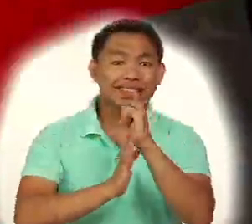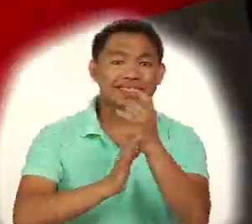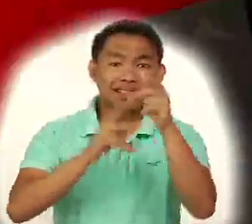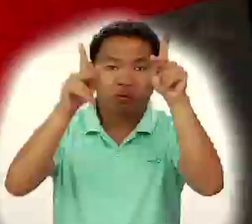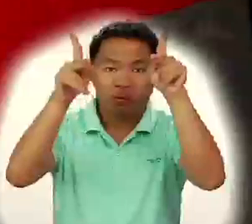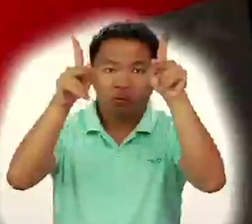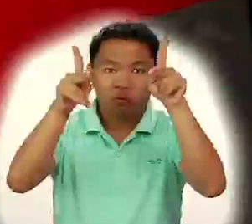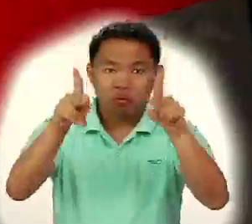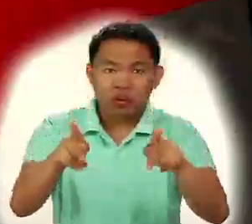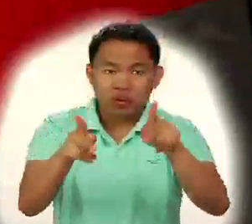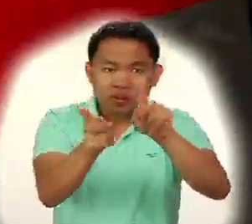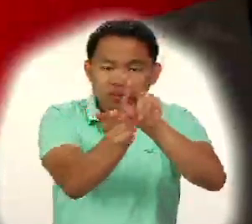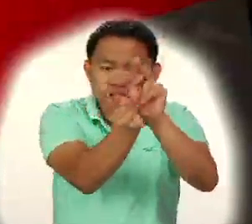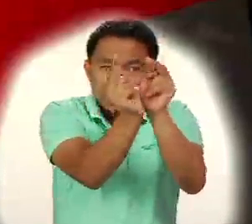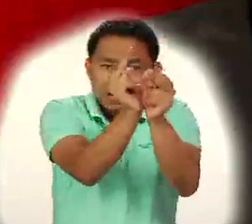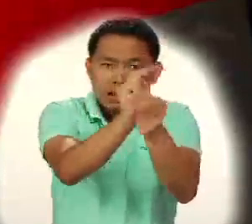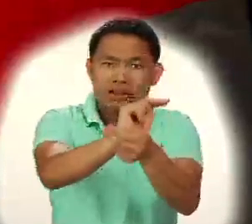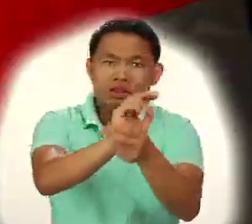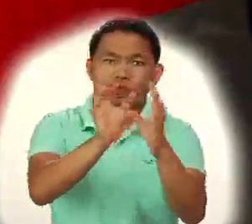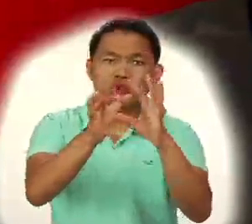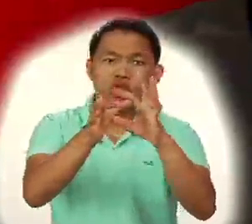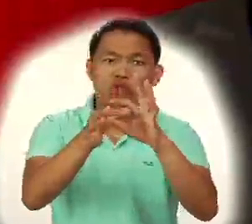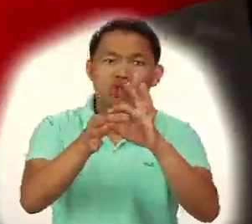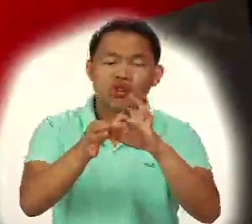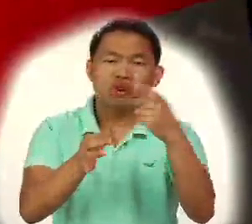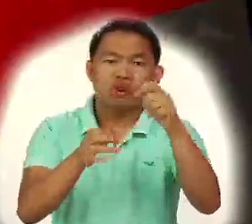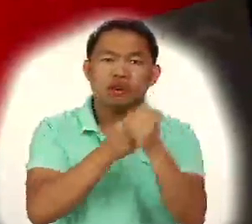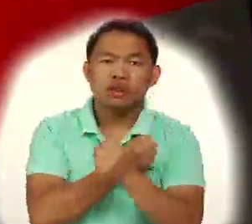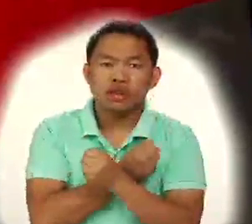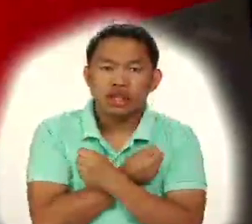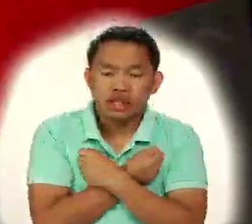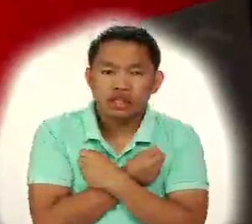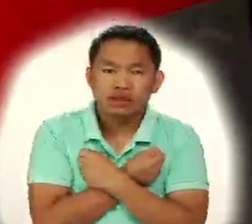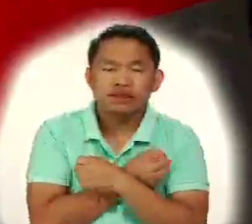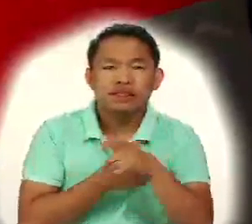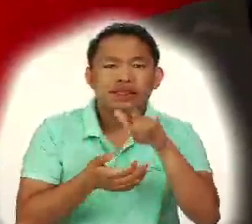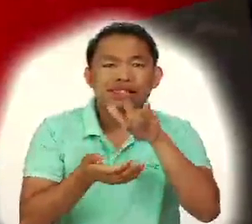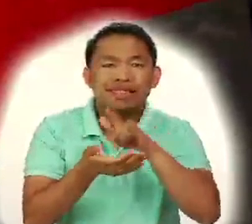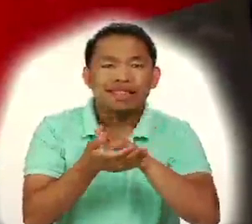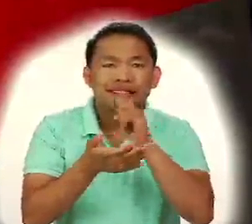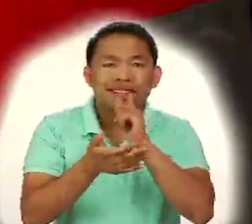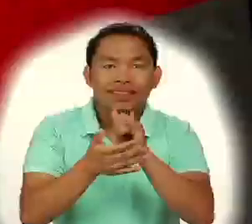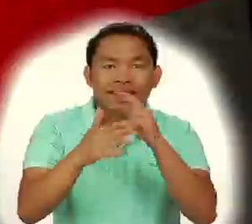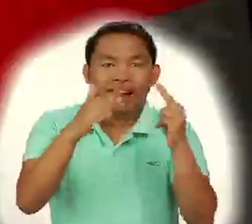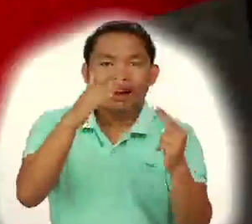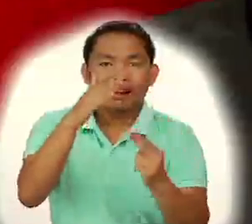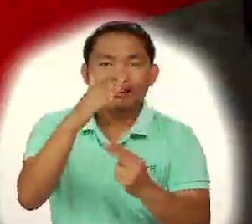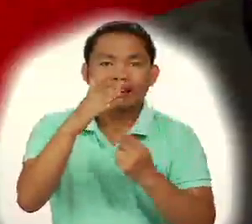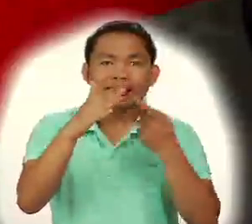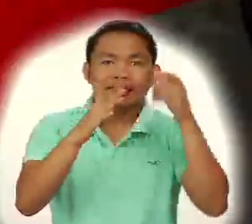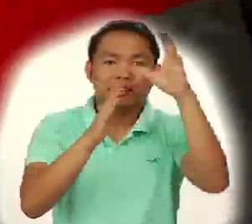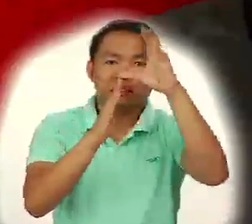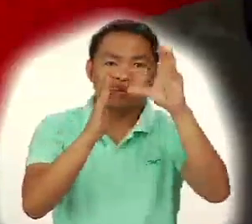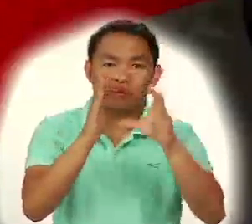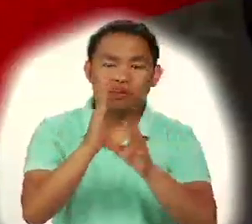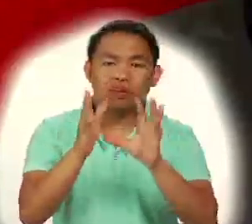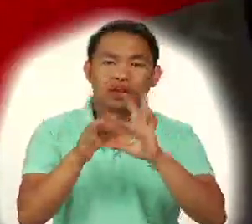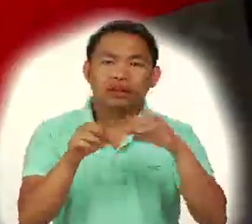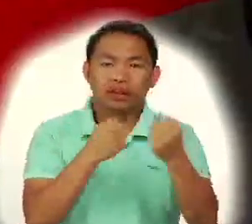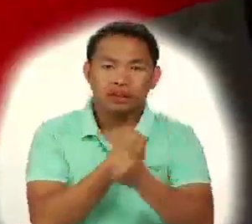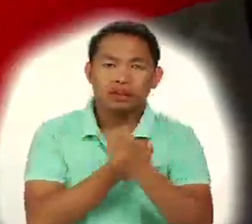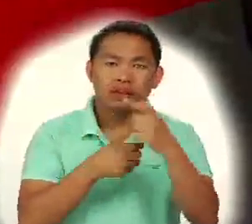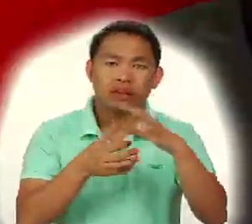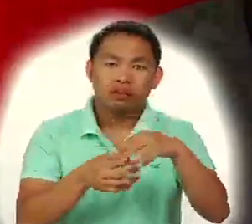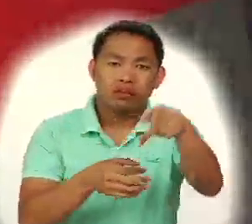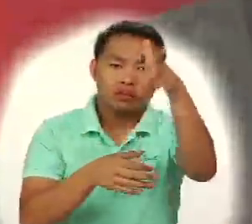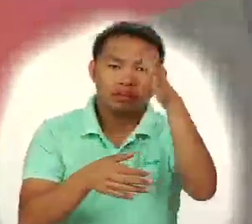Jesus is the personification of the love that is underneath the commandments of